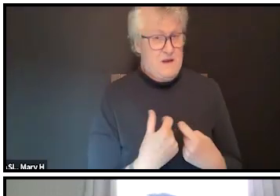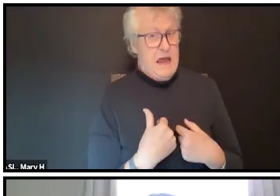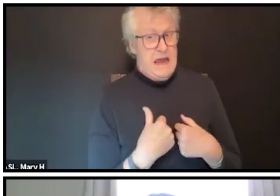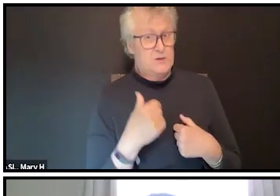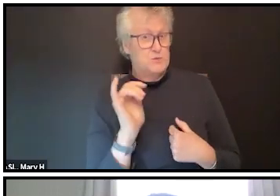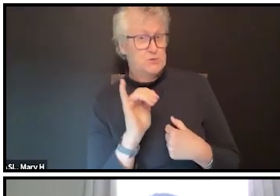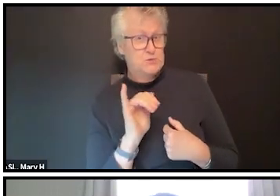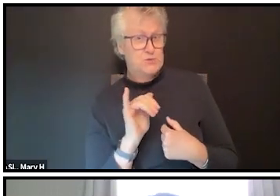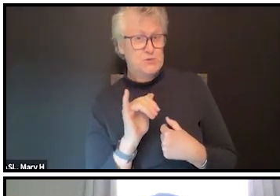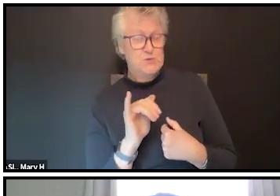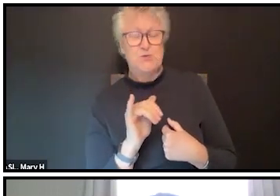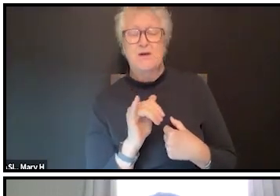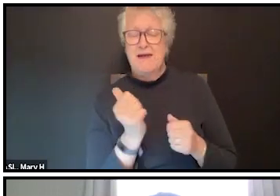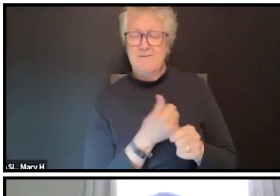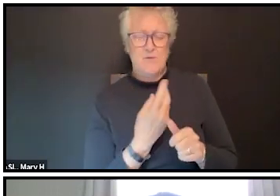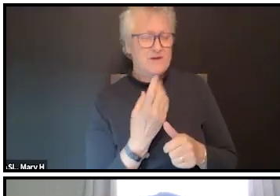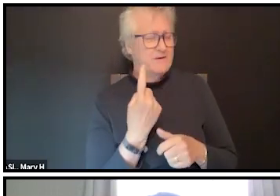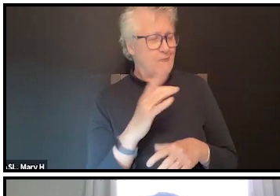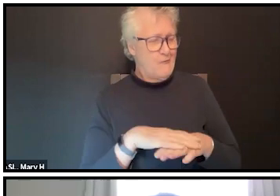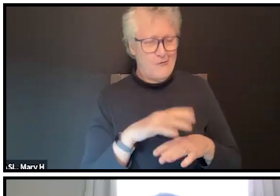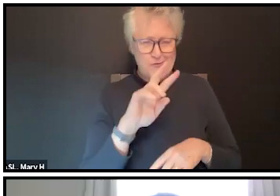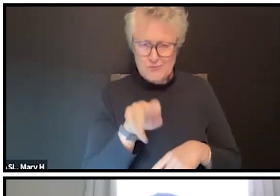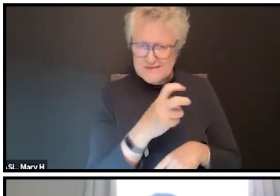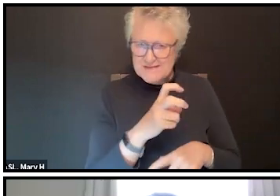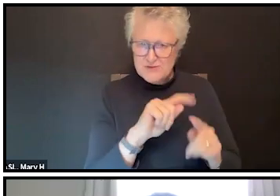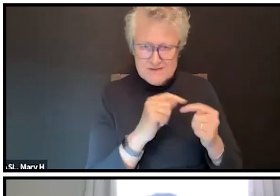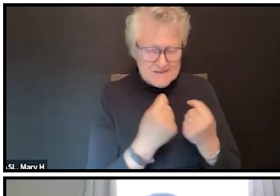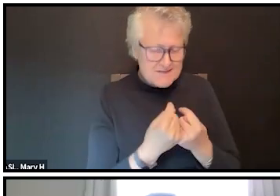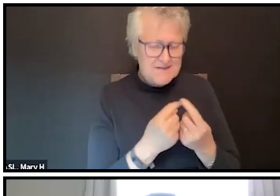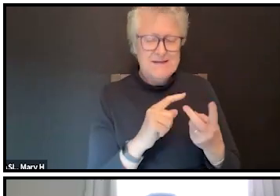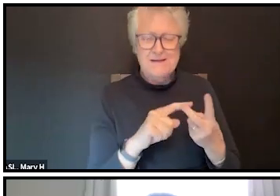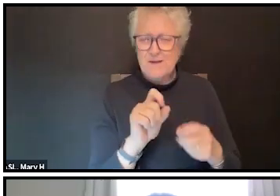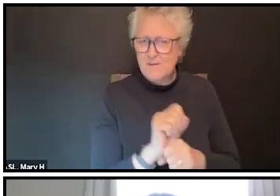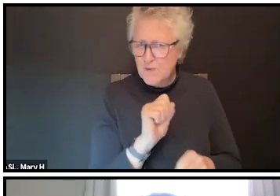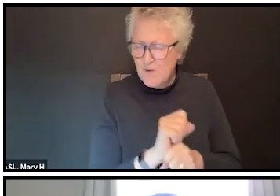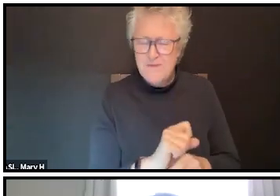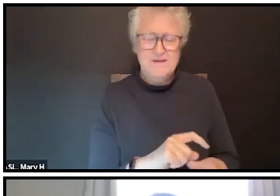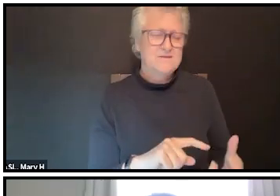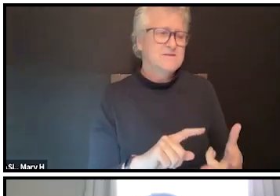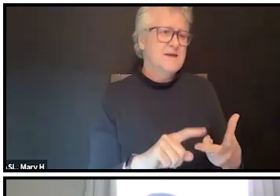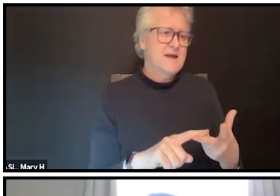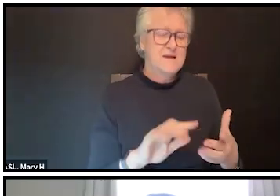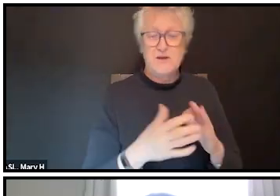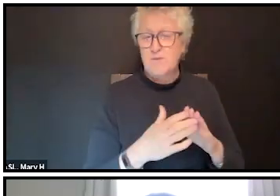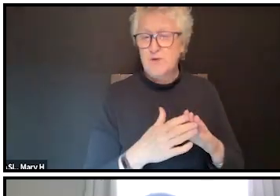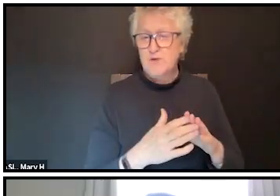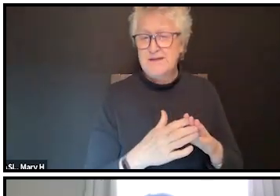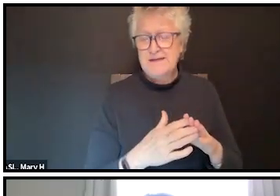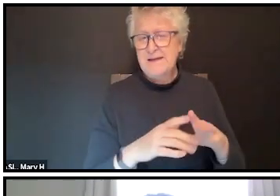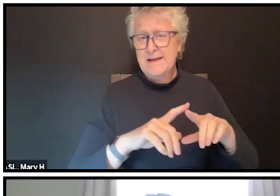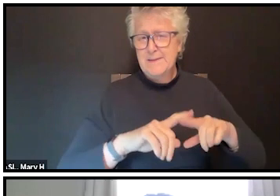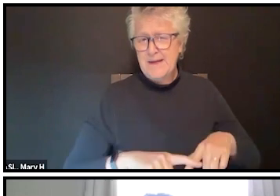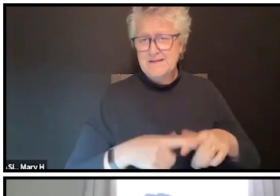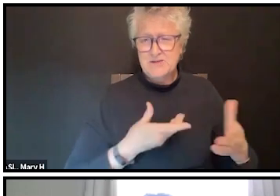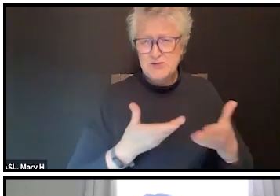transition, the self-direction, the employment, the community-based services, everybody on my team too, shout